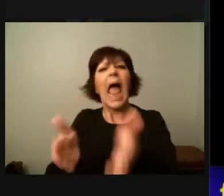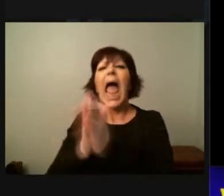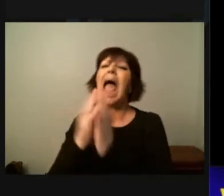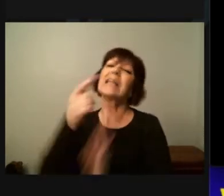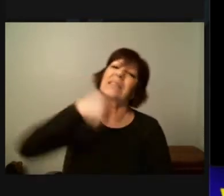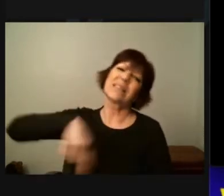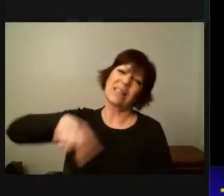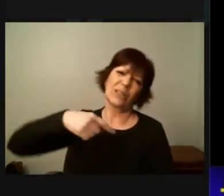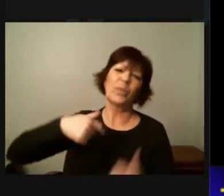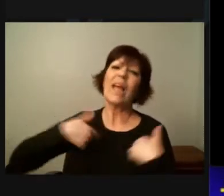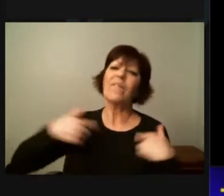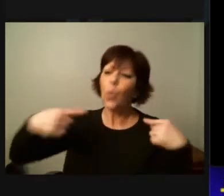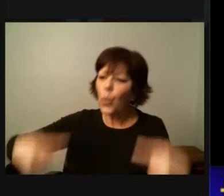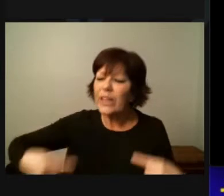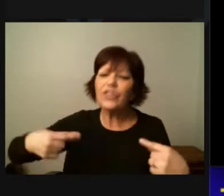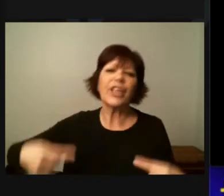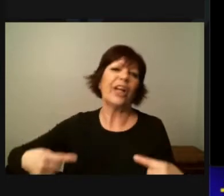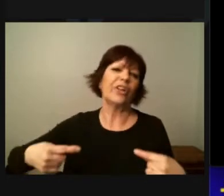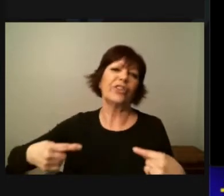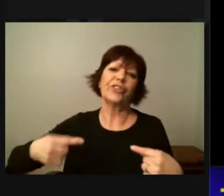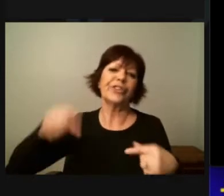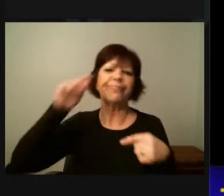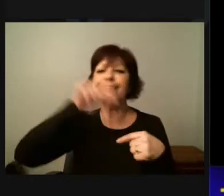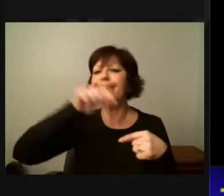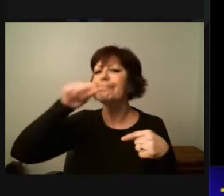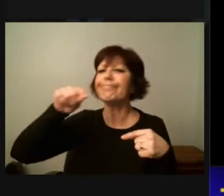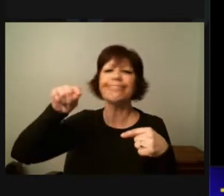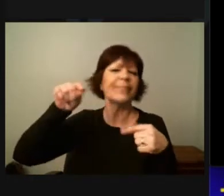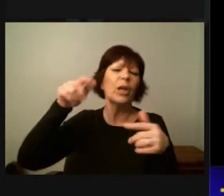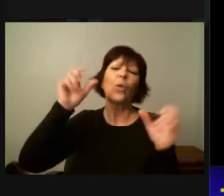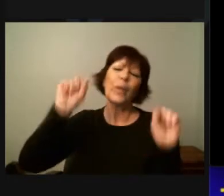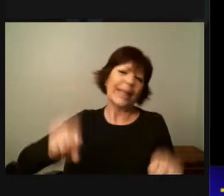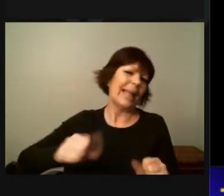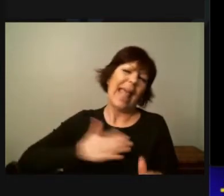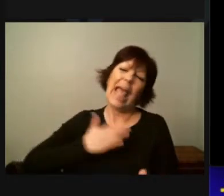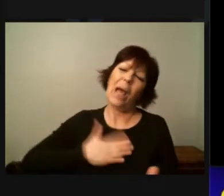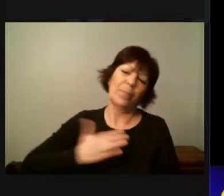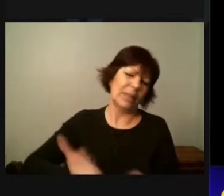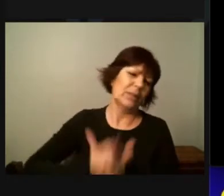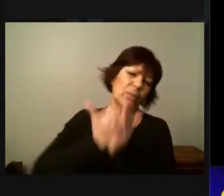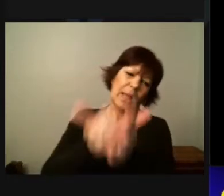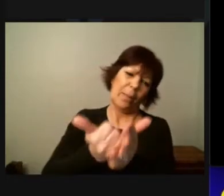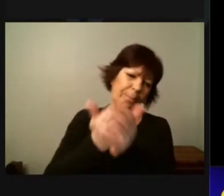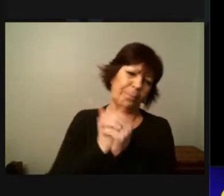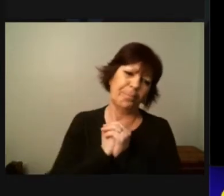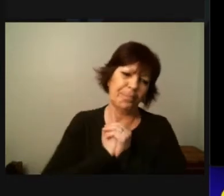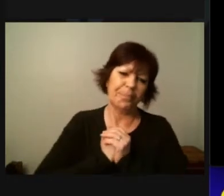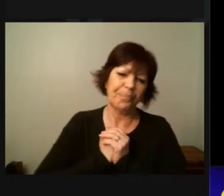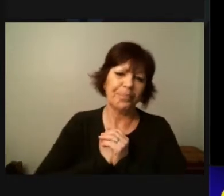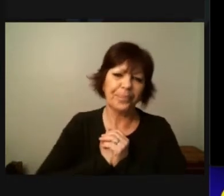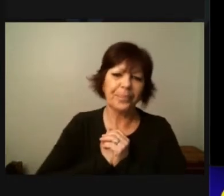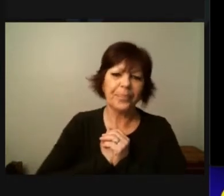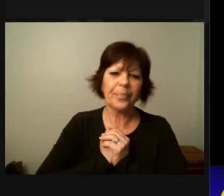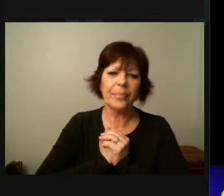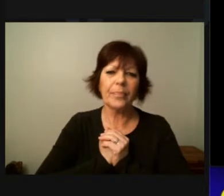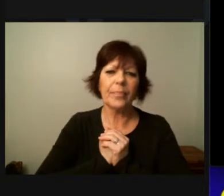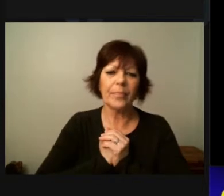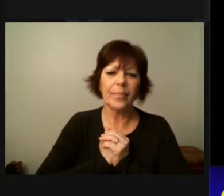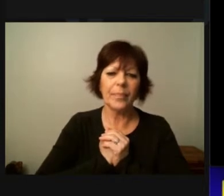have wheelchairs at every point of dispensing, and we'd be happy to assist you with one of those.